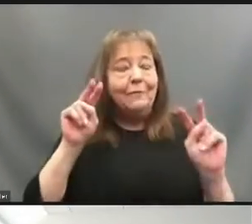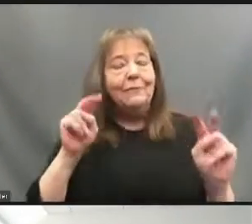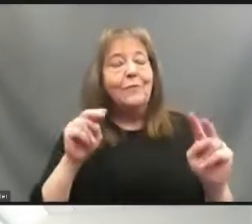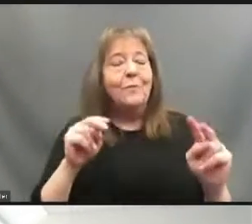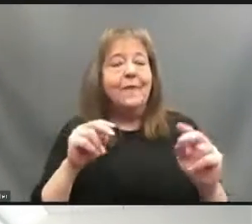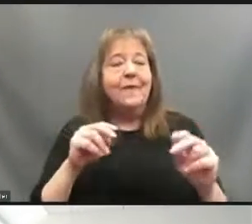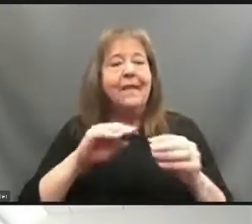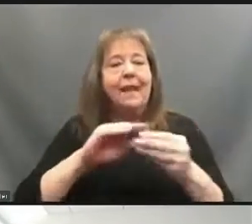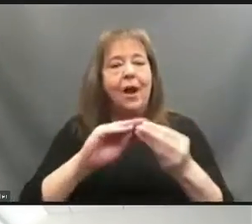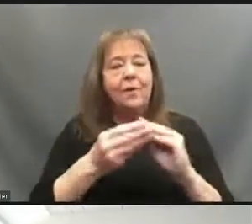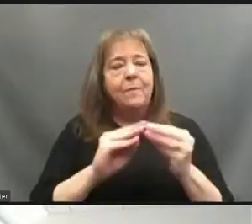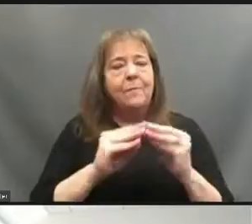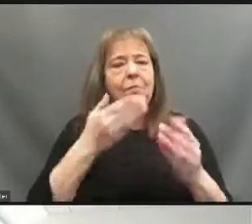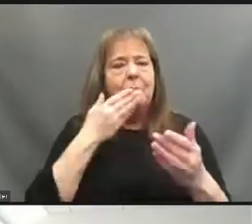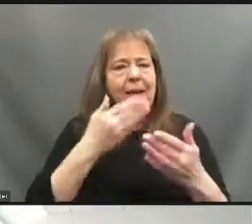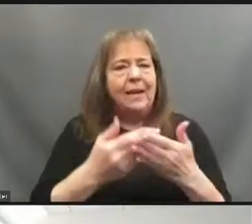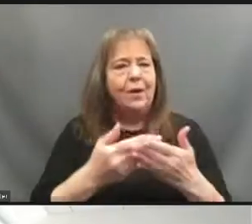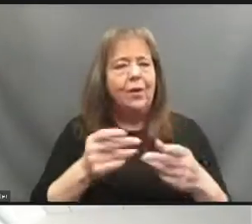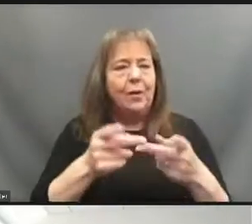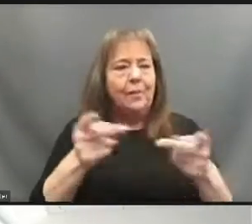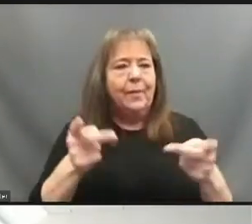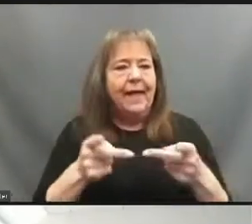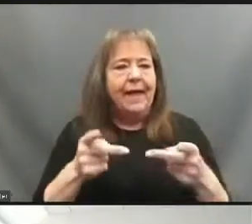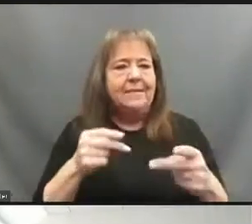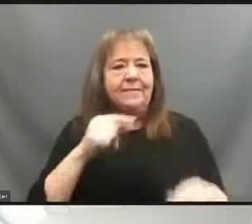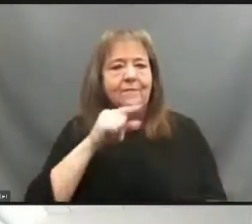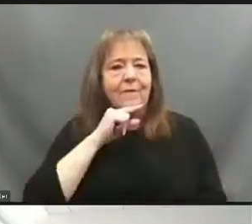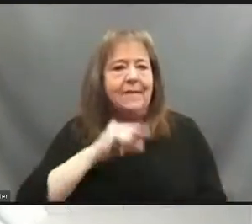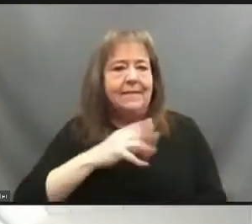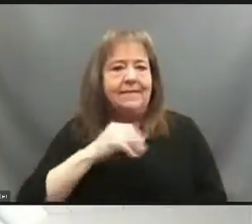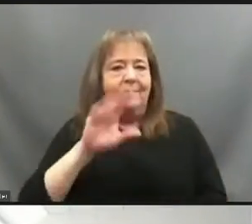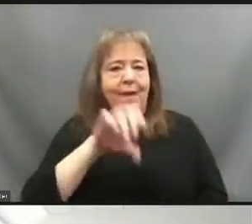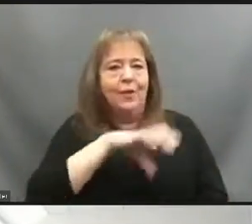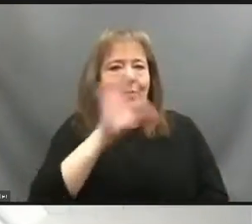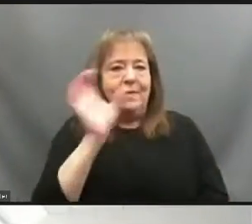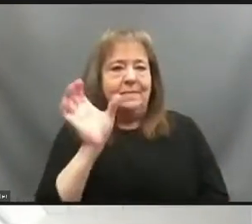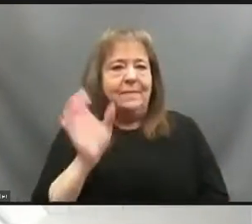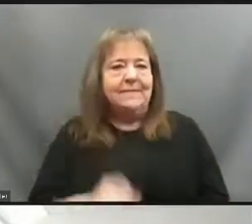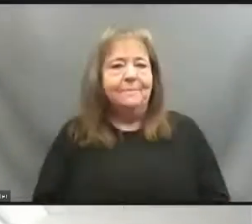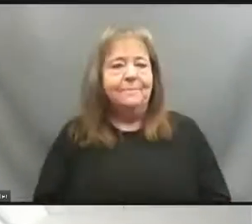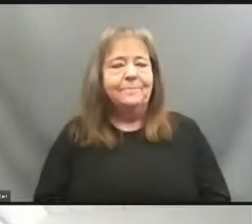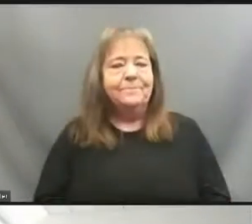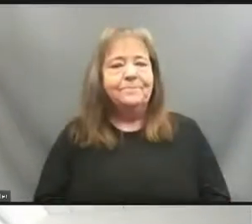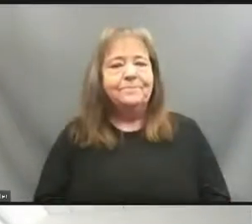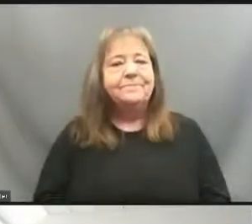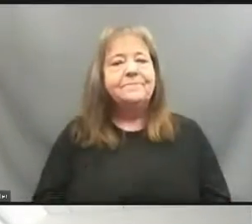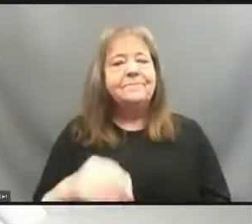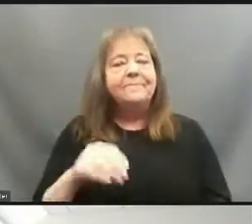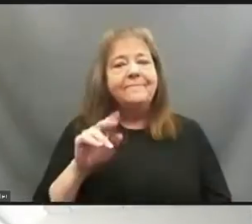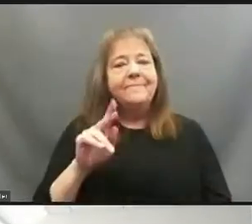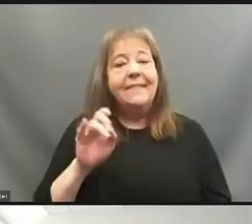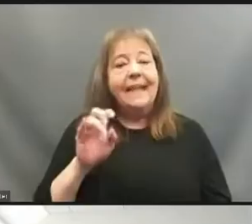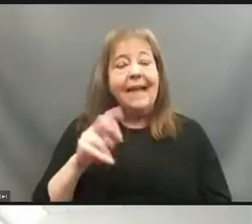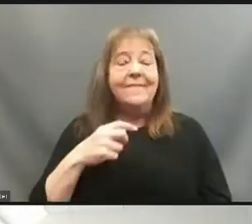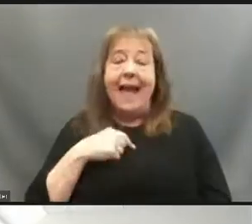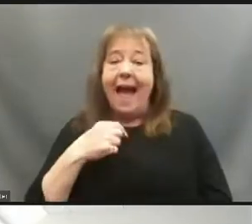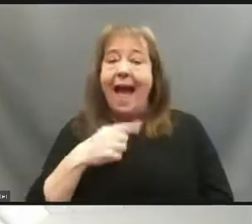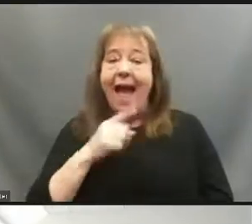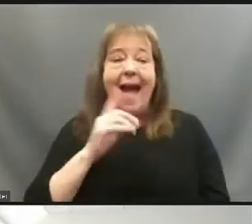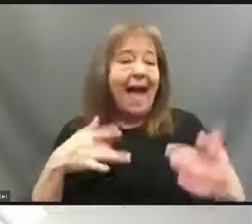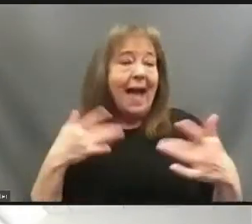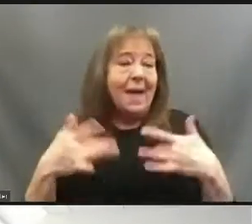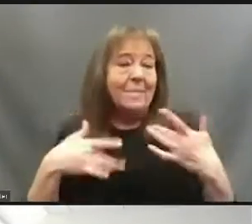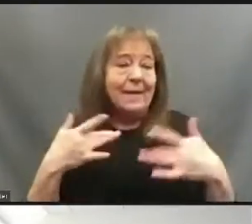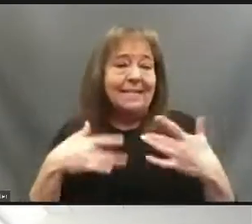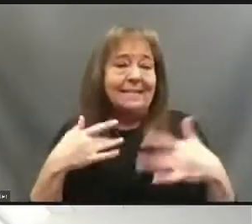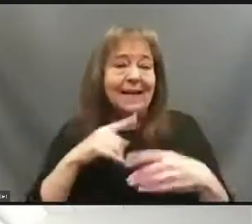place come Thanksgiving and Christmas. And Kevin, I am super excited about the